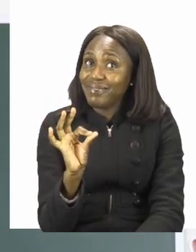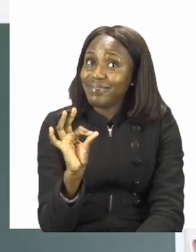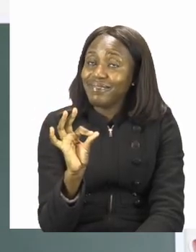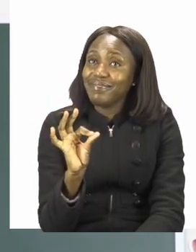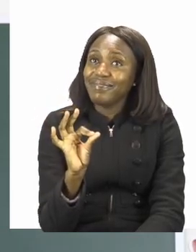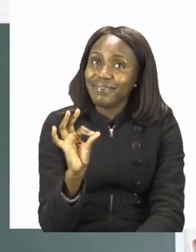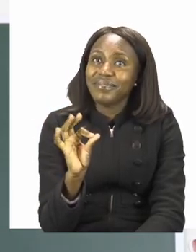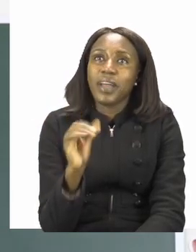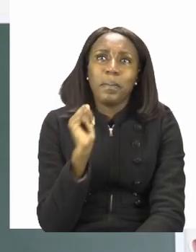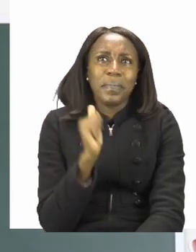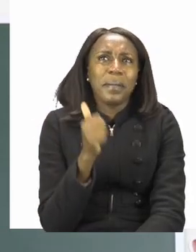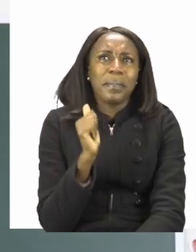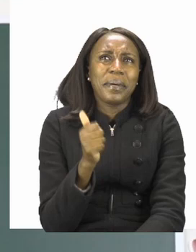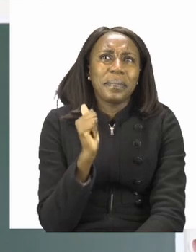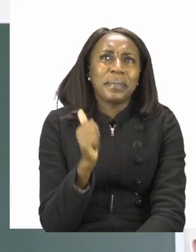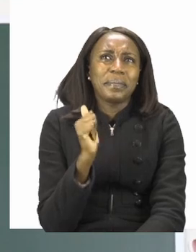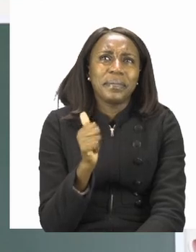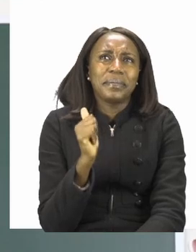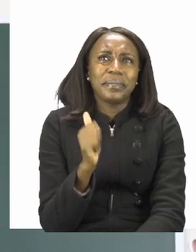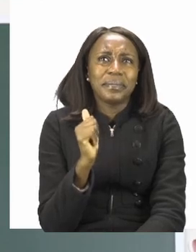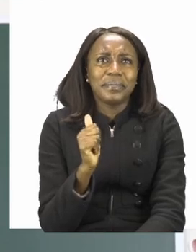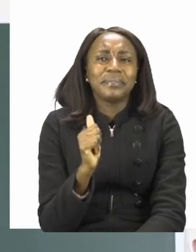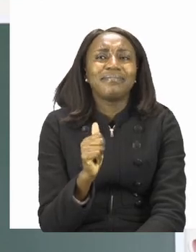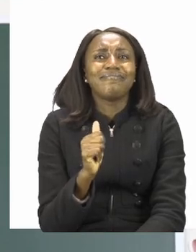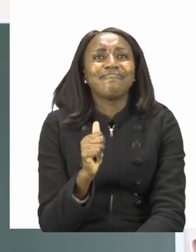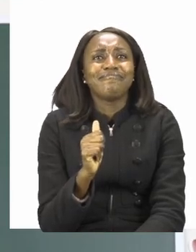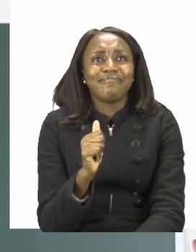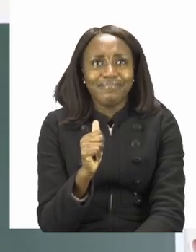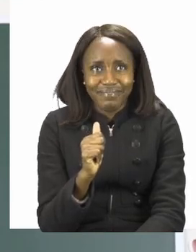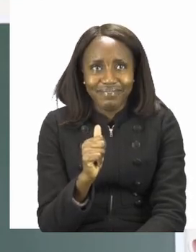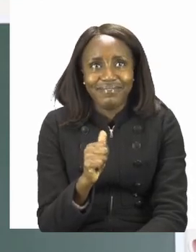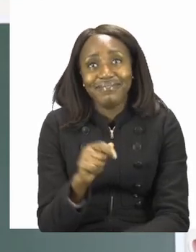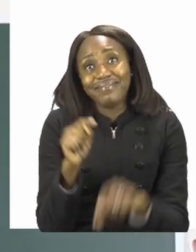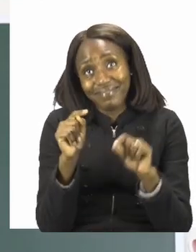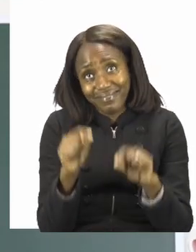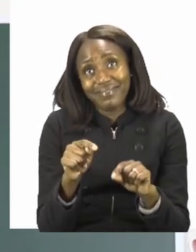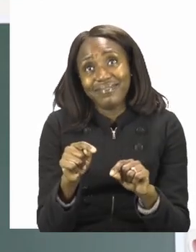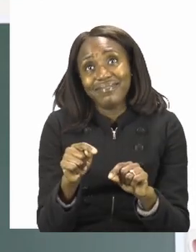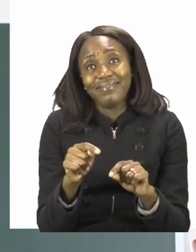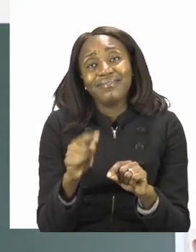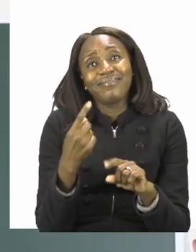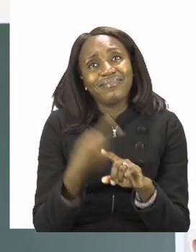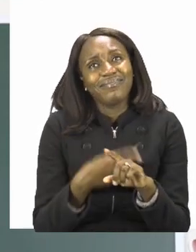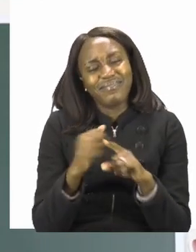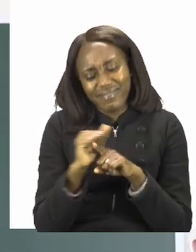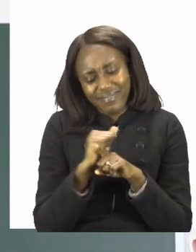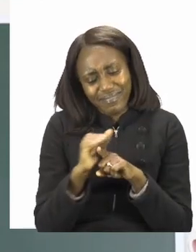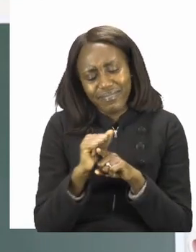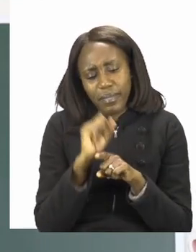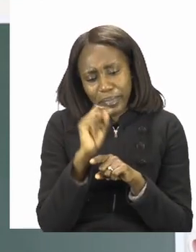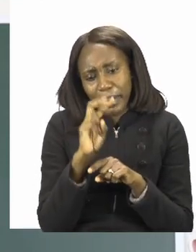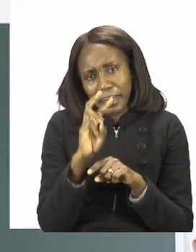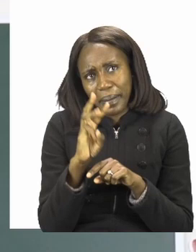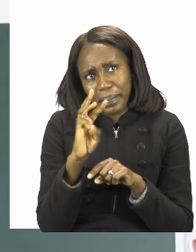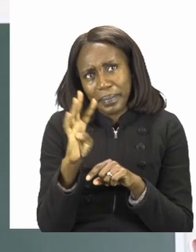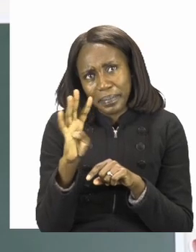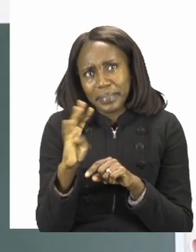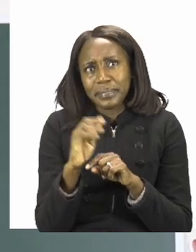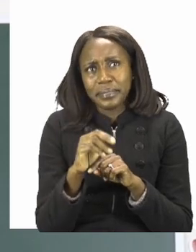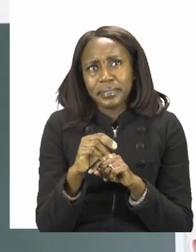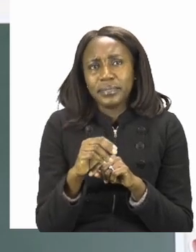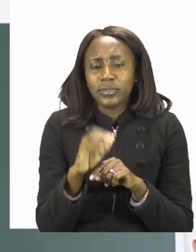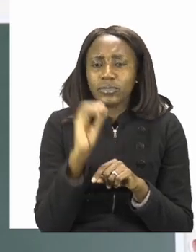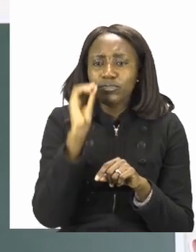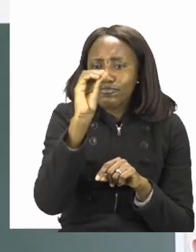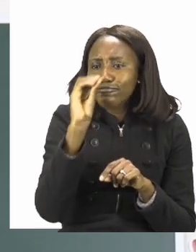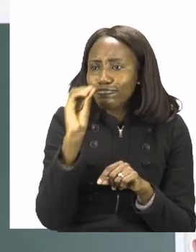9. Well done, everyone. Good job. So you can always practice your numbers by trying to fill in